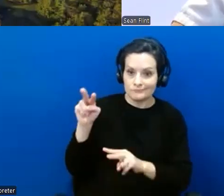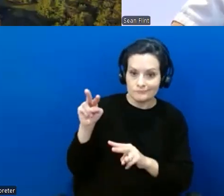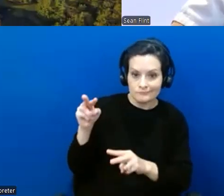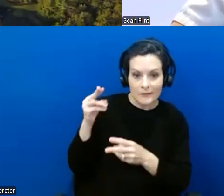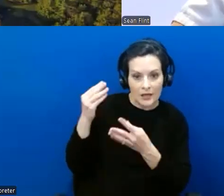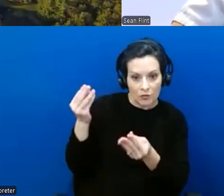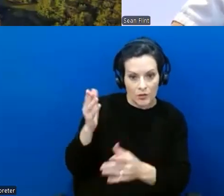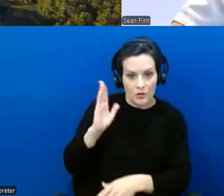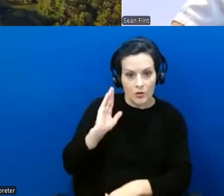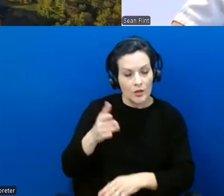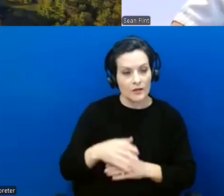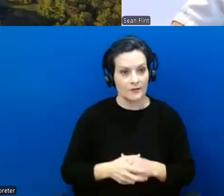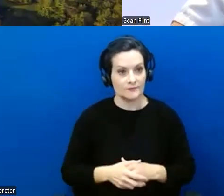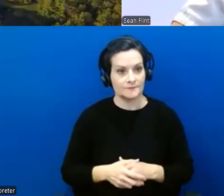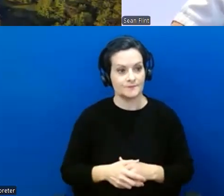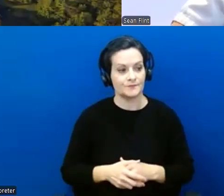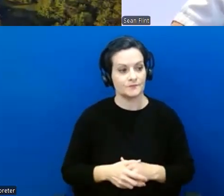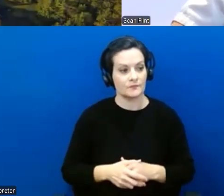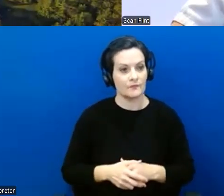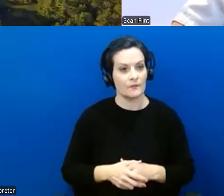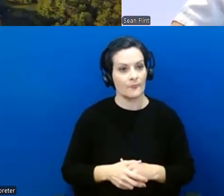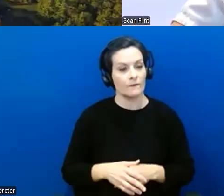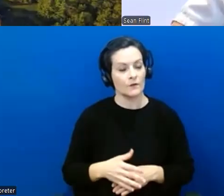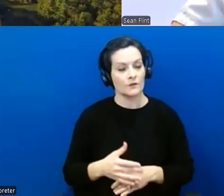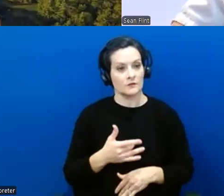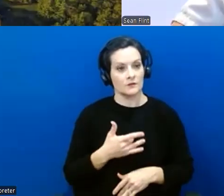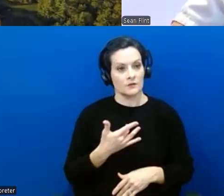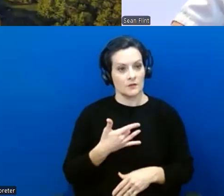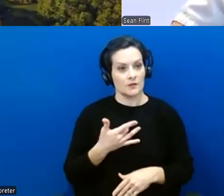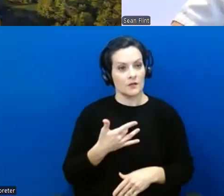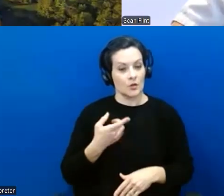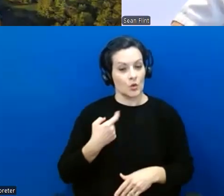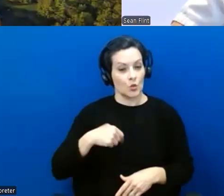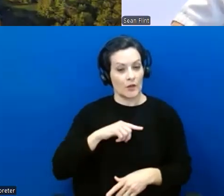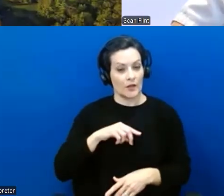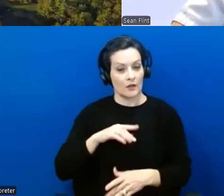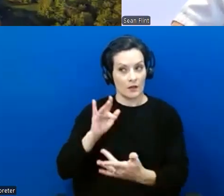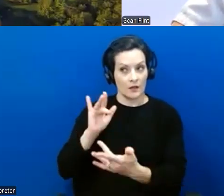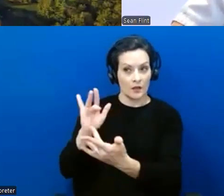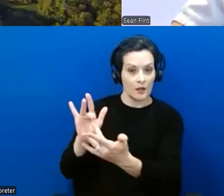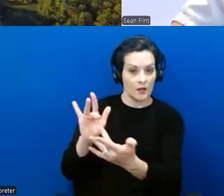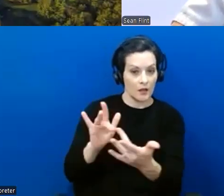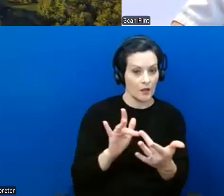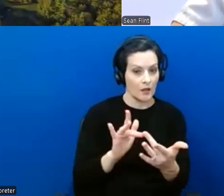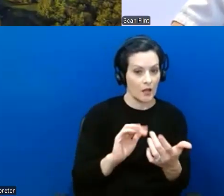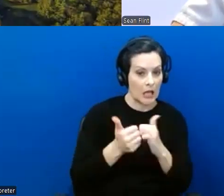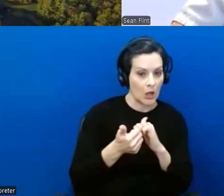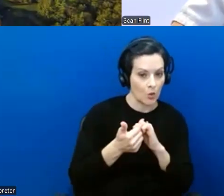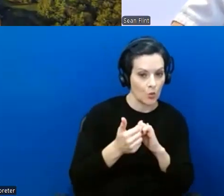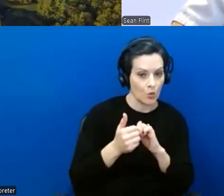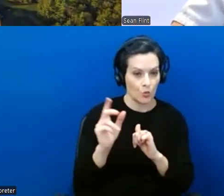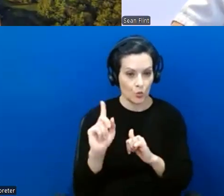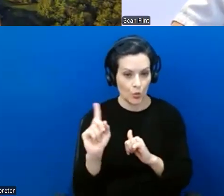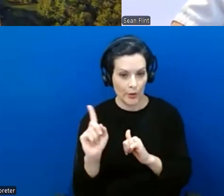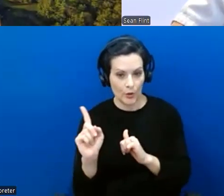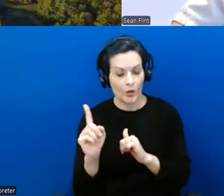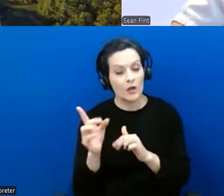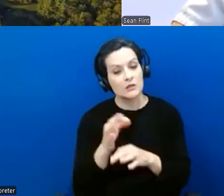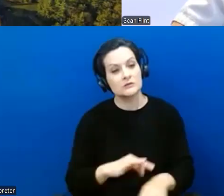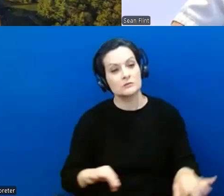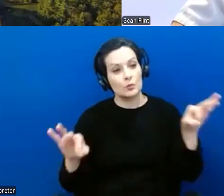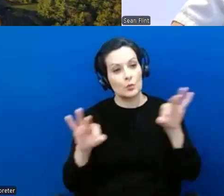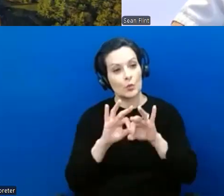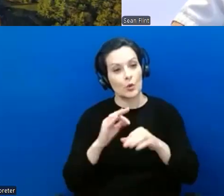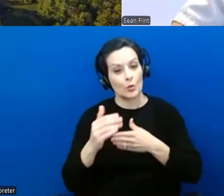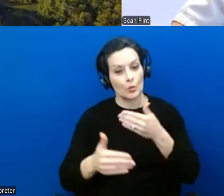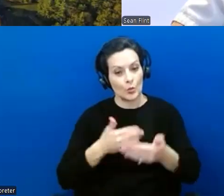so there's sort of a mechanical aspect to it of like how we reach them and where we reach them. And it's really important to have this whole process where